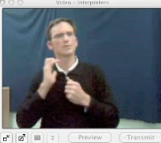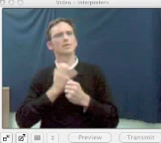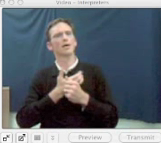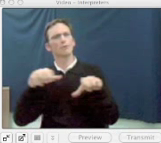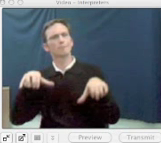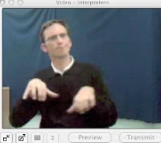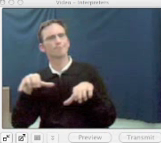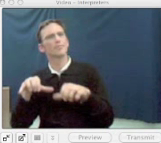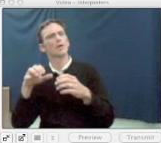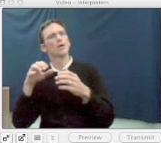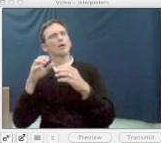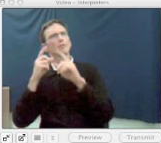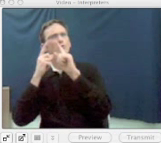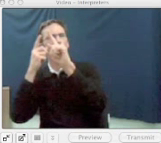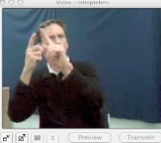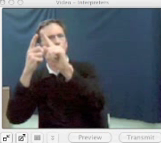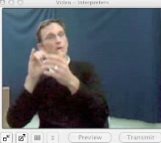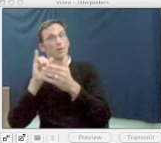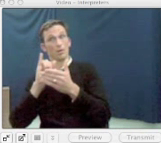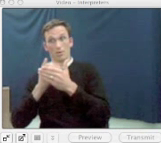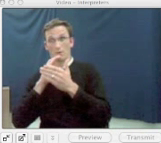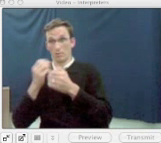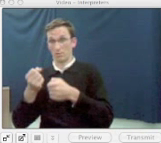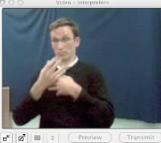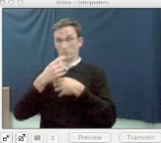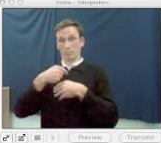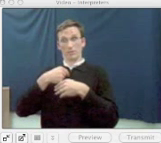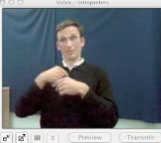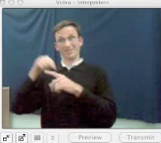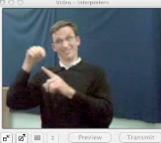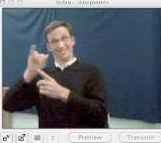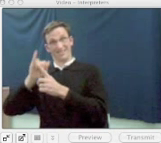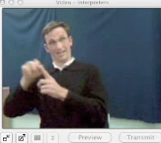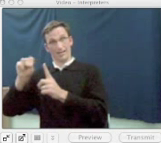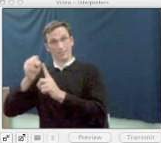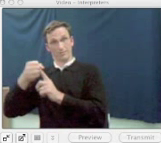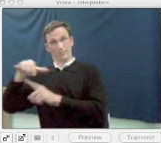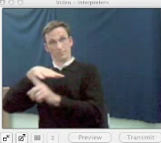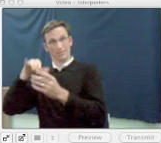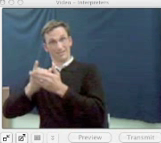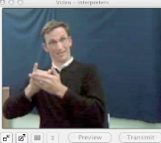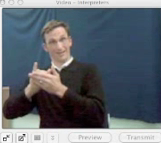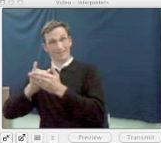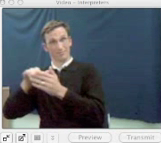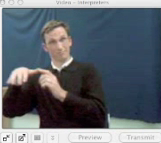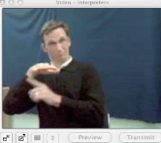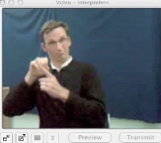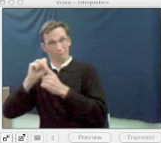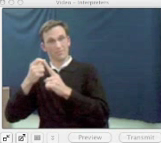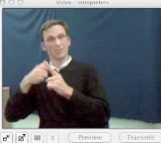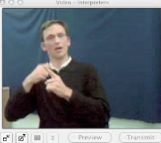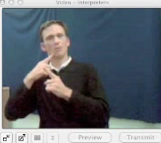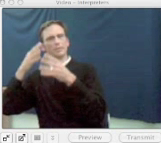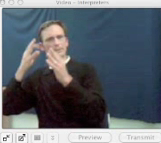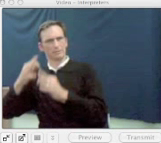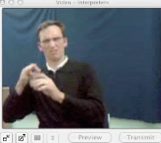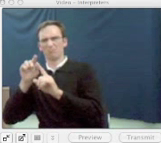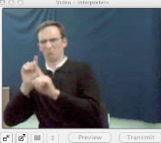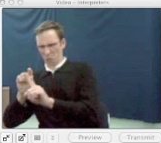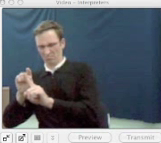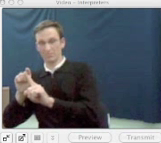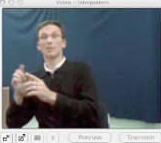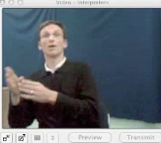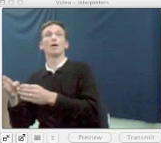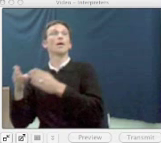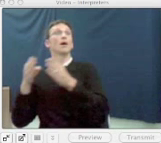may lead an interpreter to make one decision in one context but when that context changes, make a very different